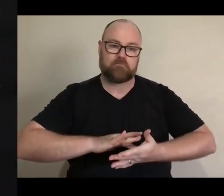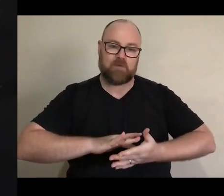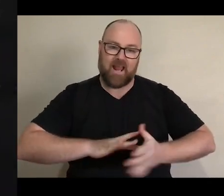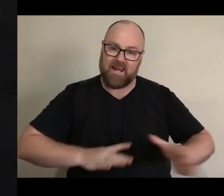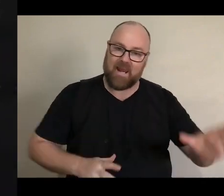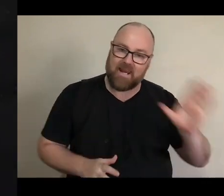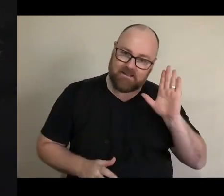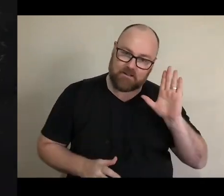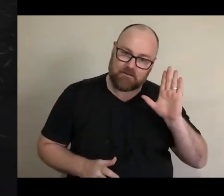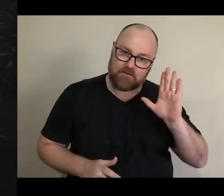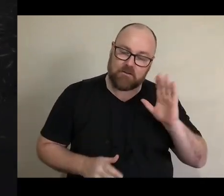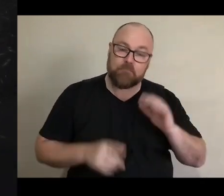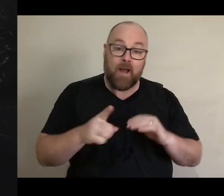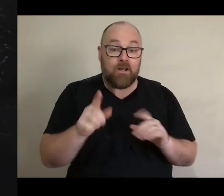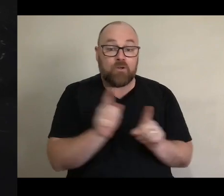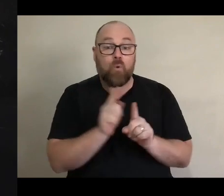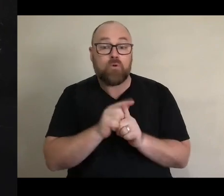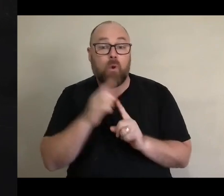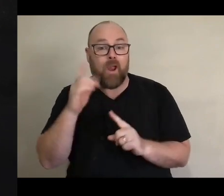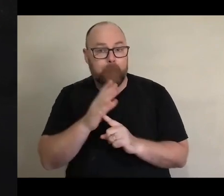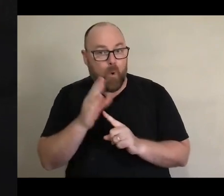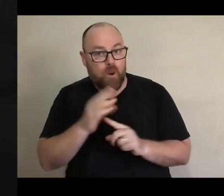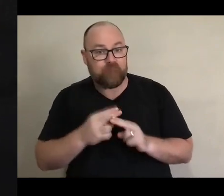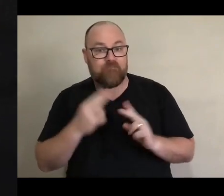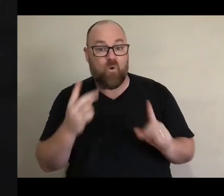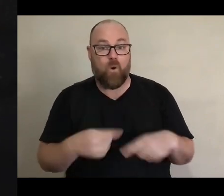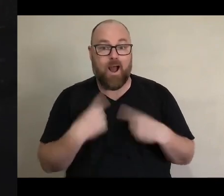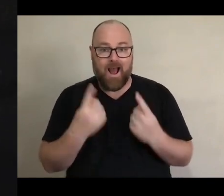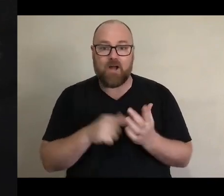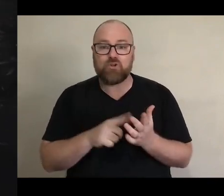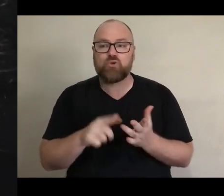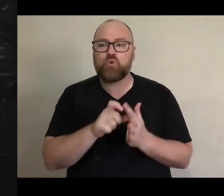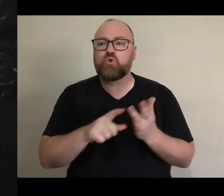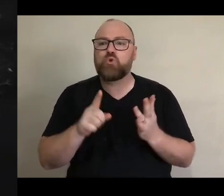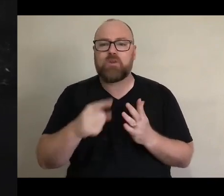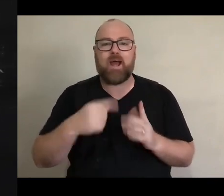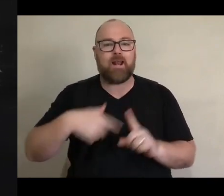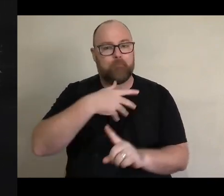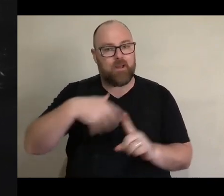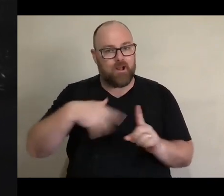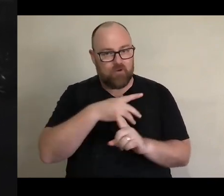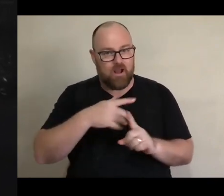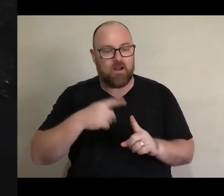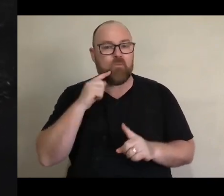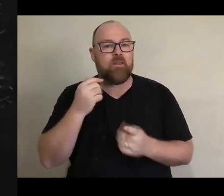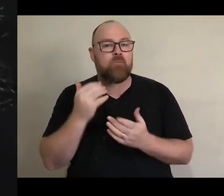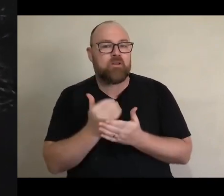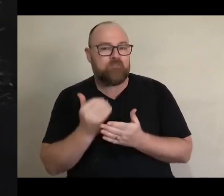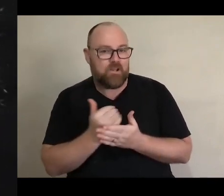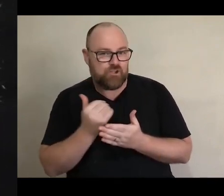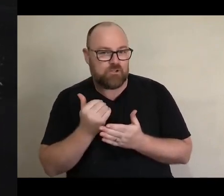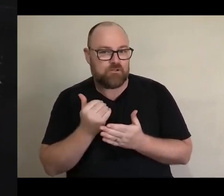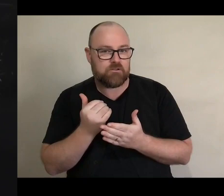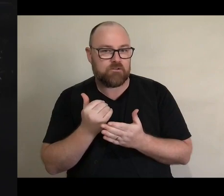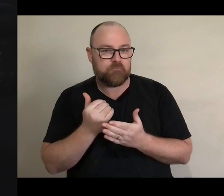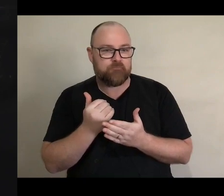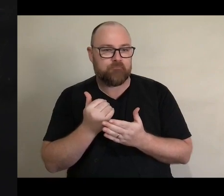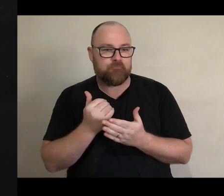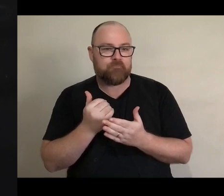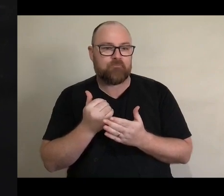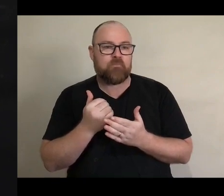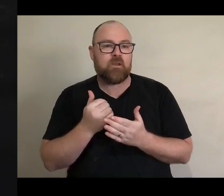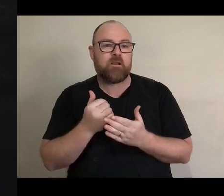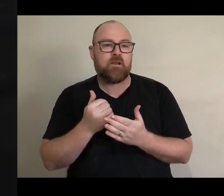also important for us to do that behind the scenes in the preservation and restoration and conservation